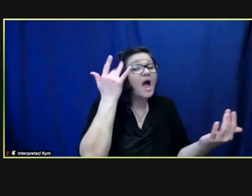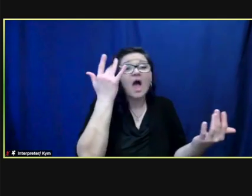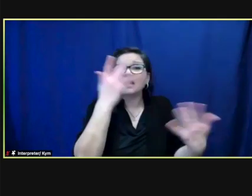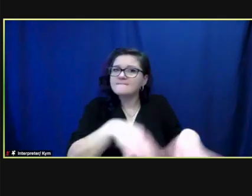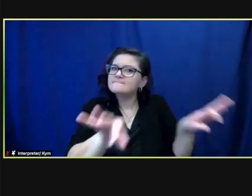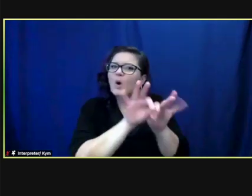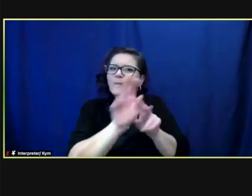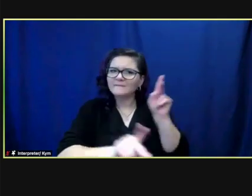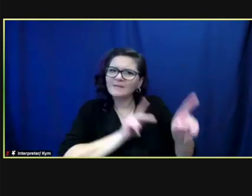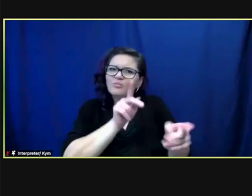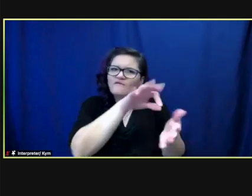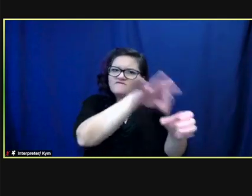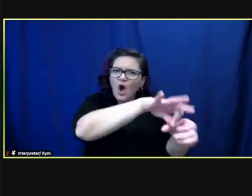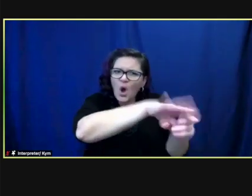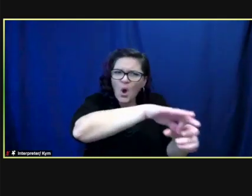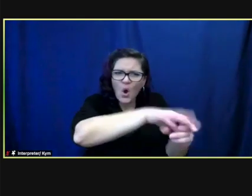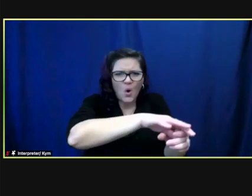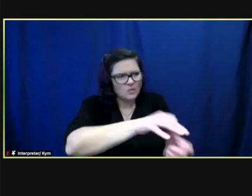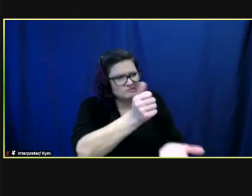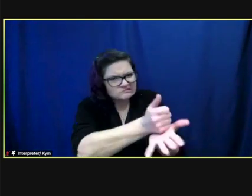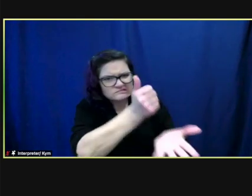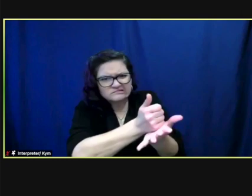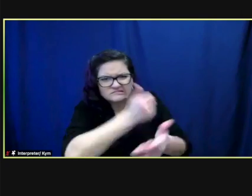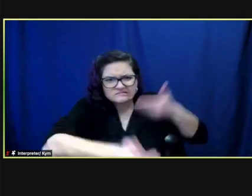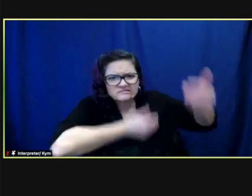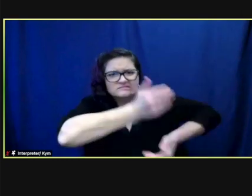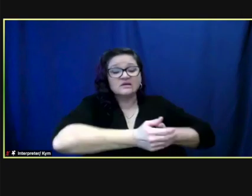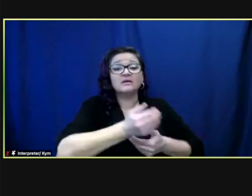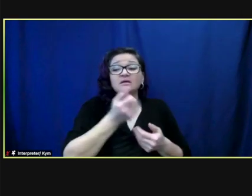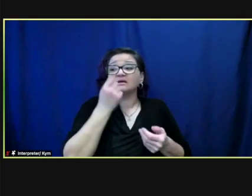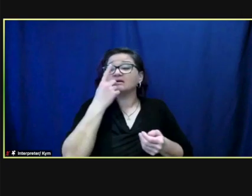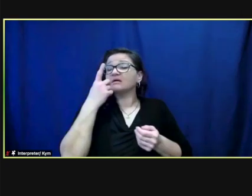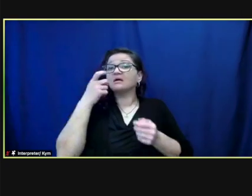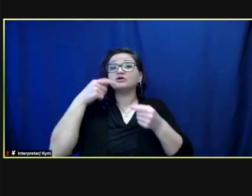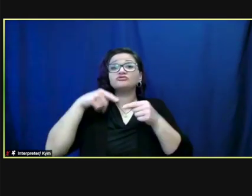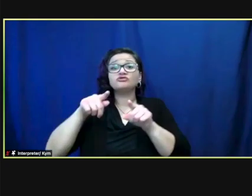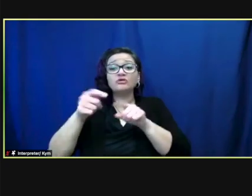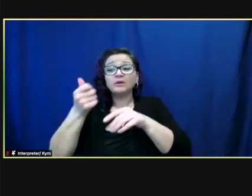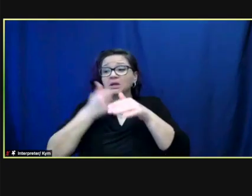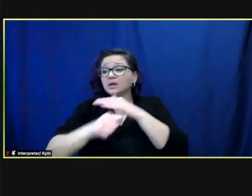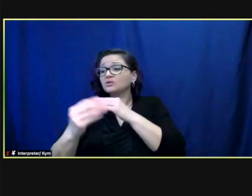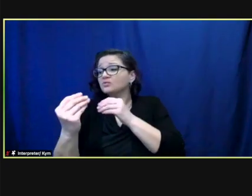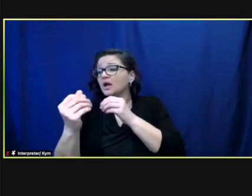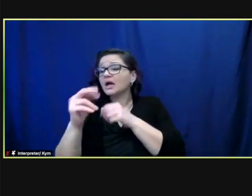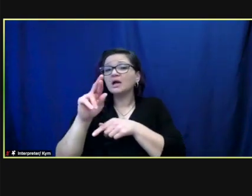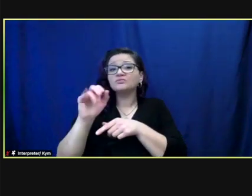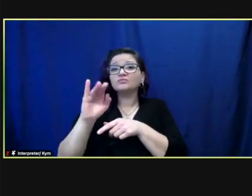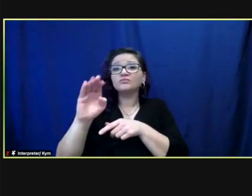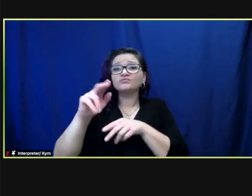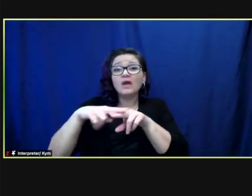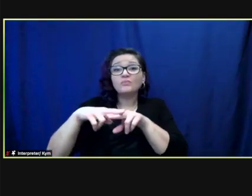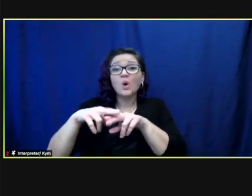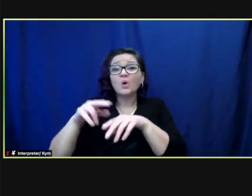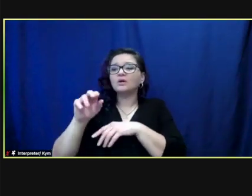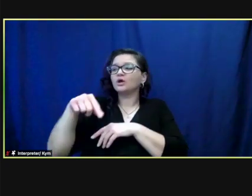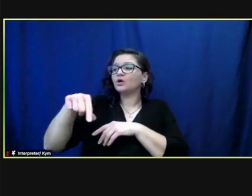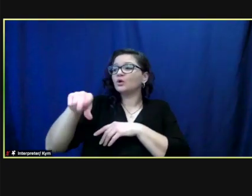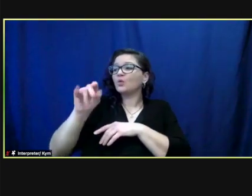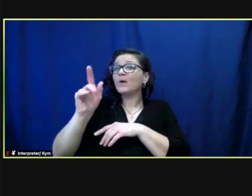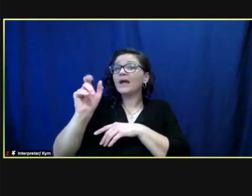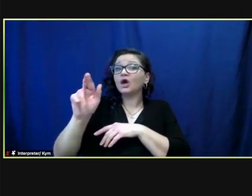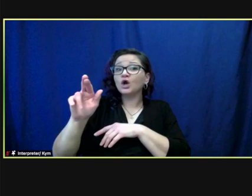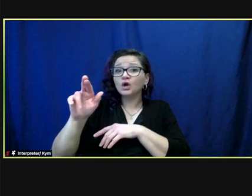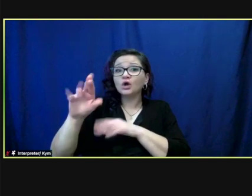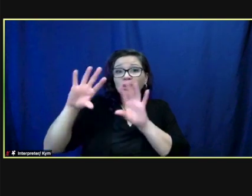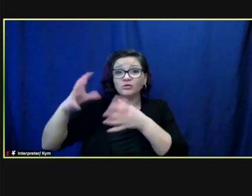And the, during the Underground Railroad, all these Quakers and other folks saw that people should not